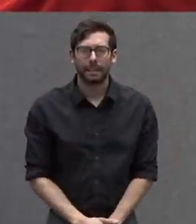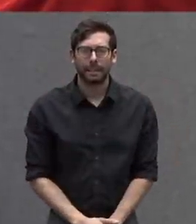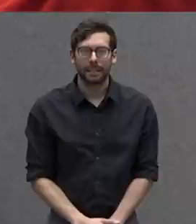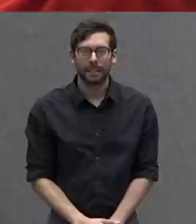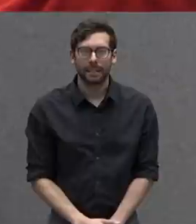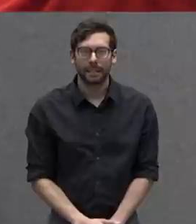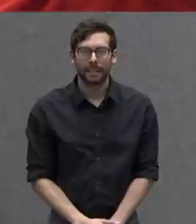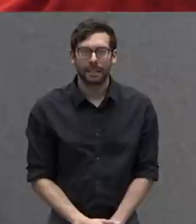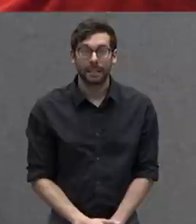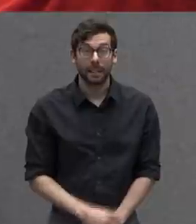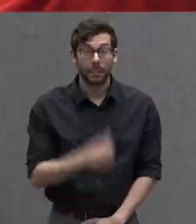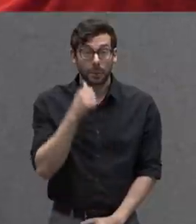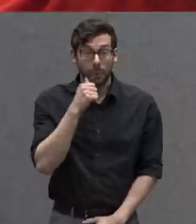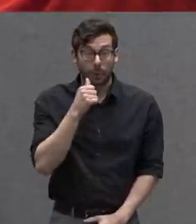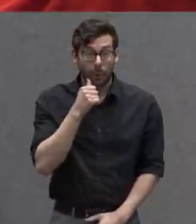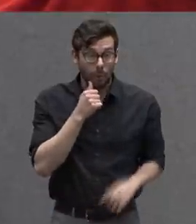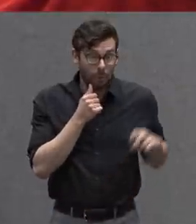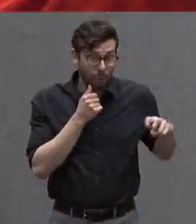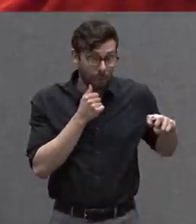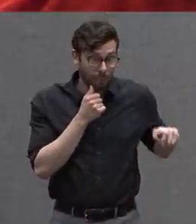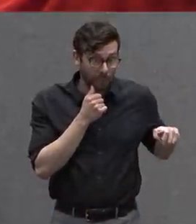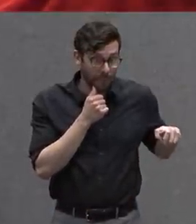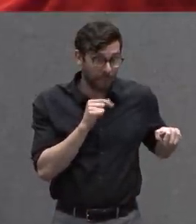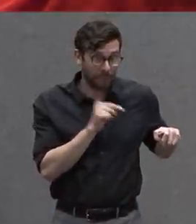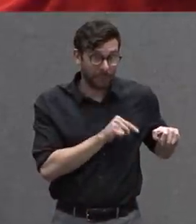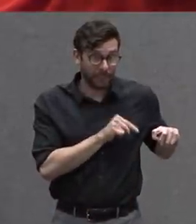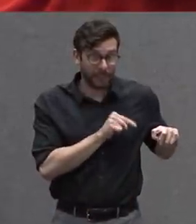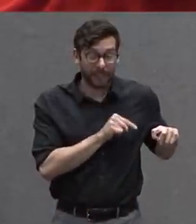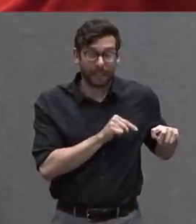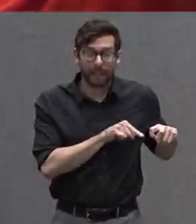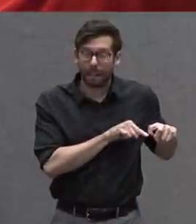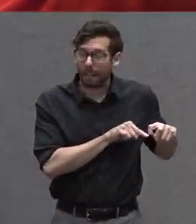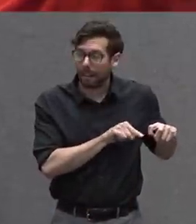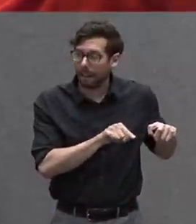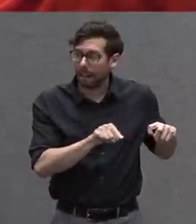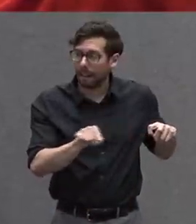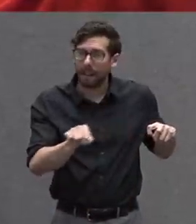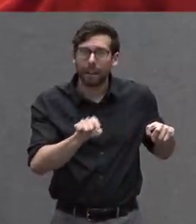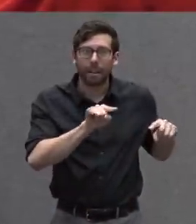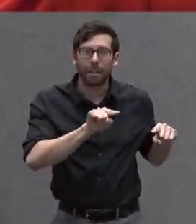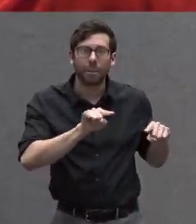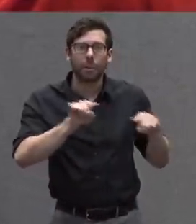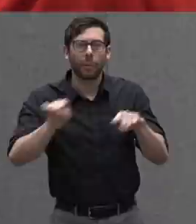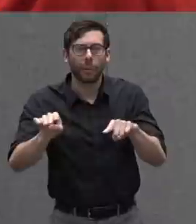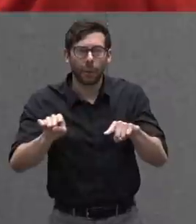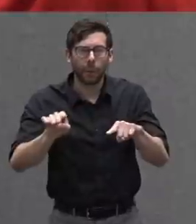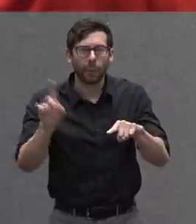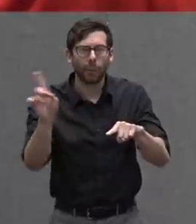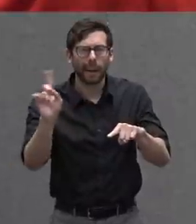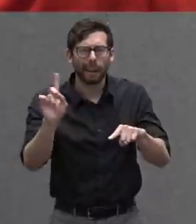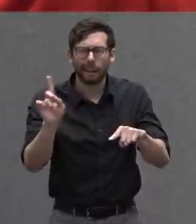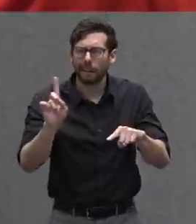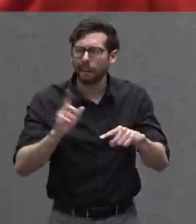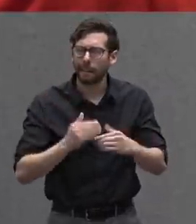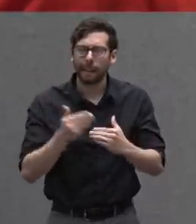I know she's here in her red boat, but I wonder where she'll go next.